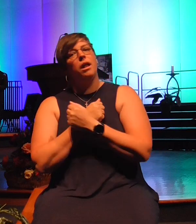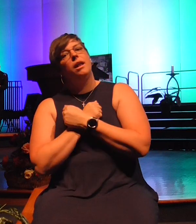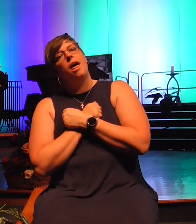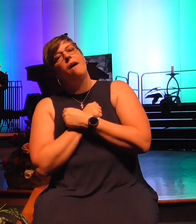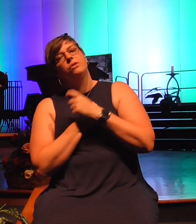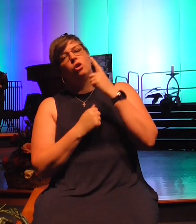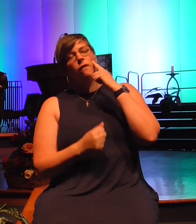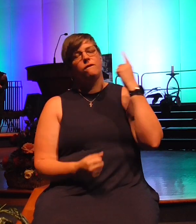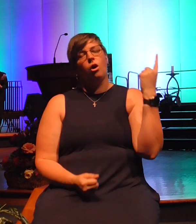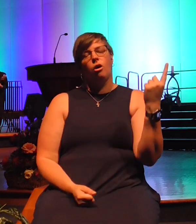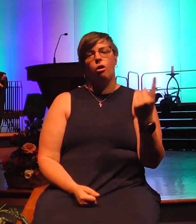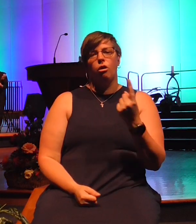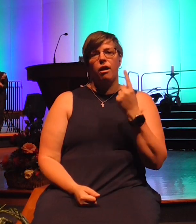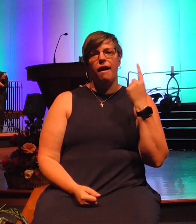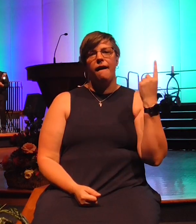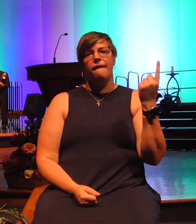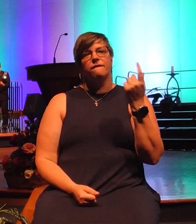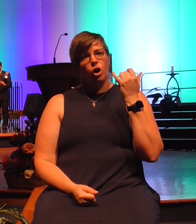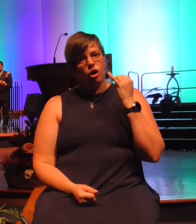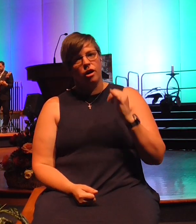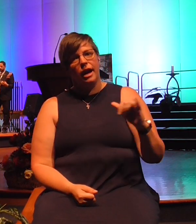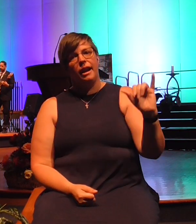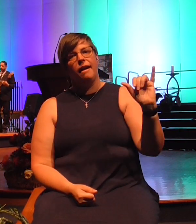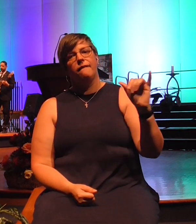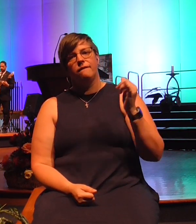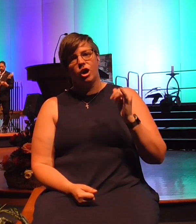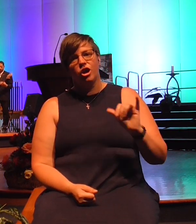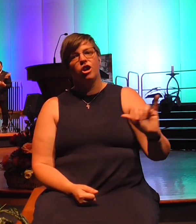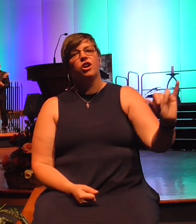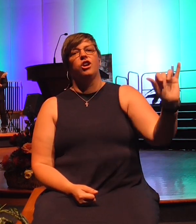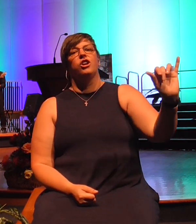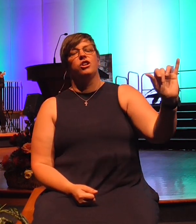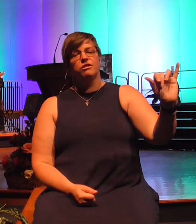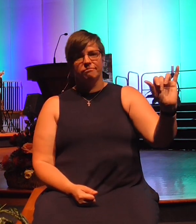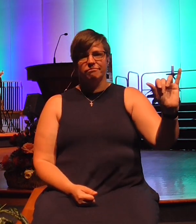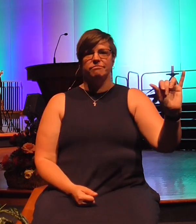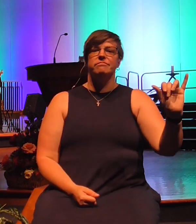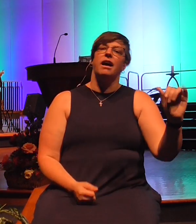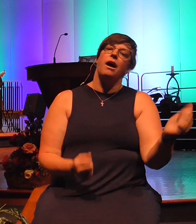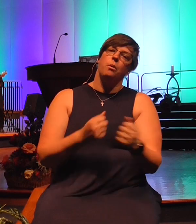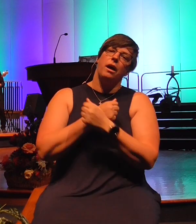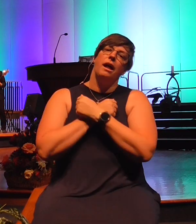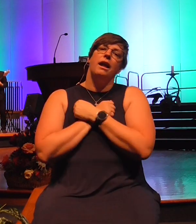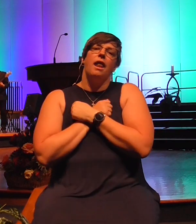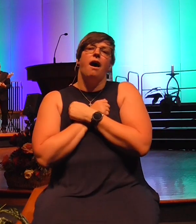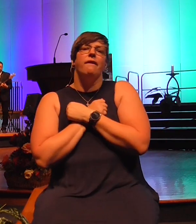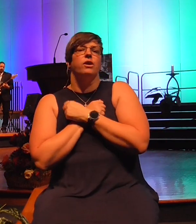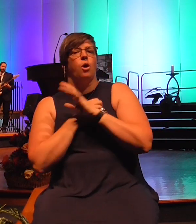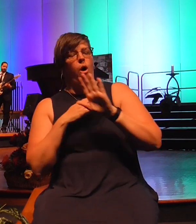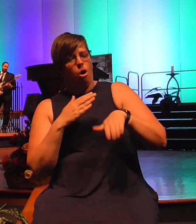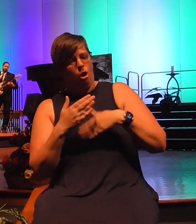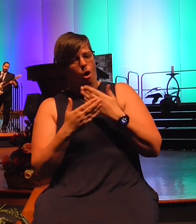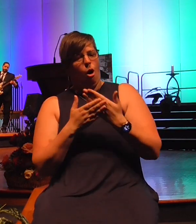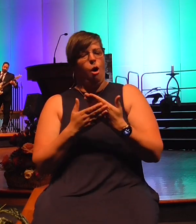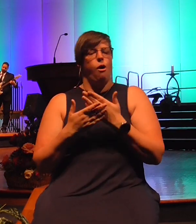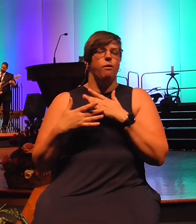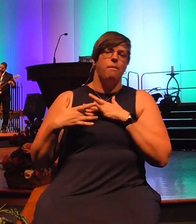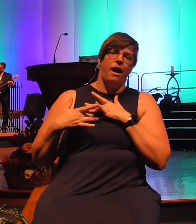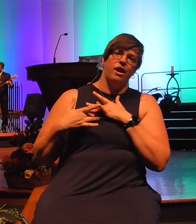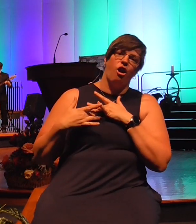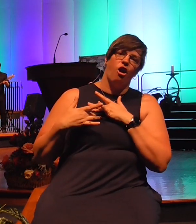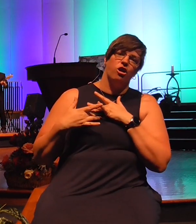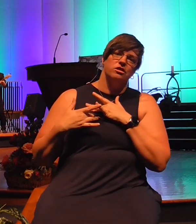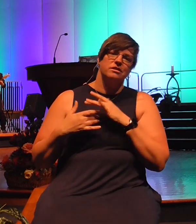Love you forever and forever. Love you with all